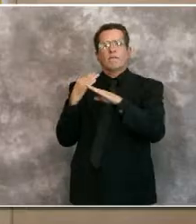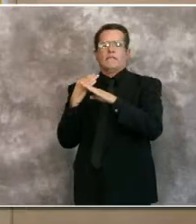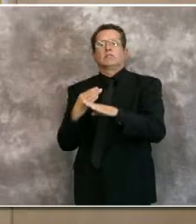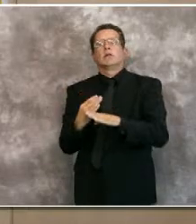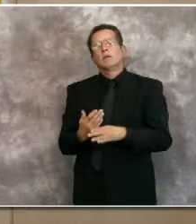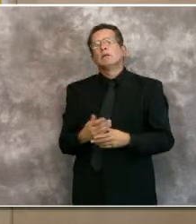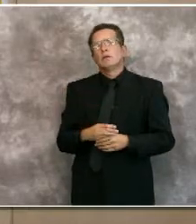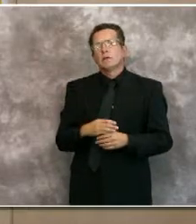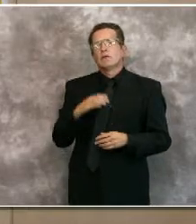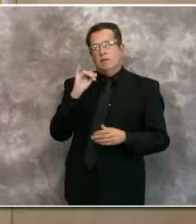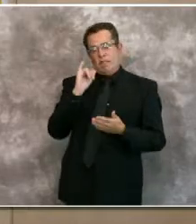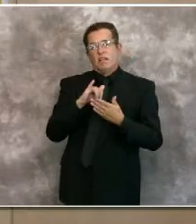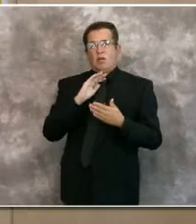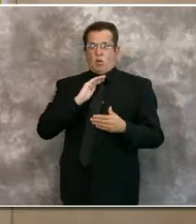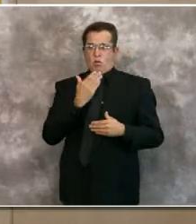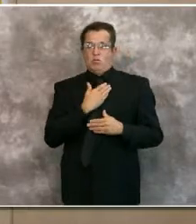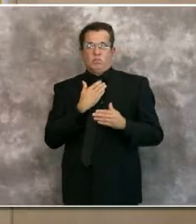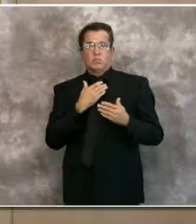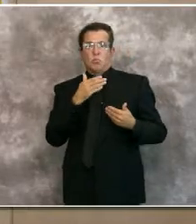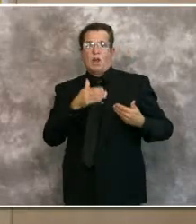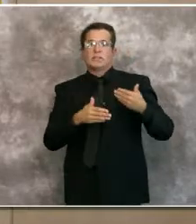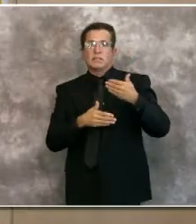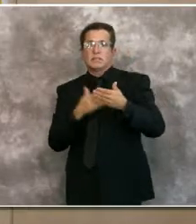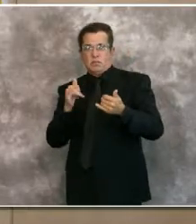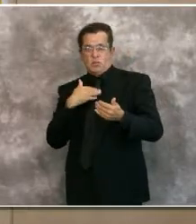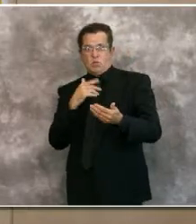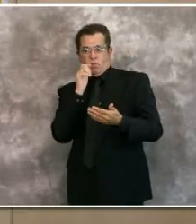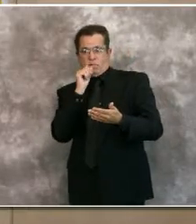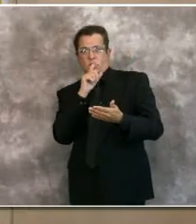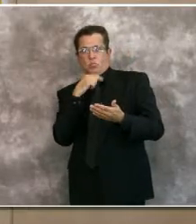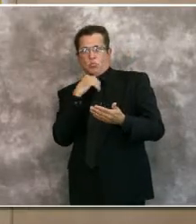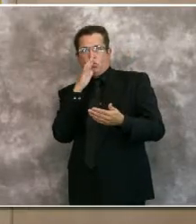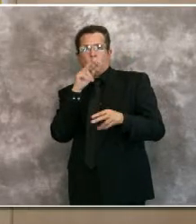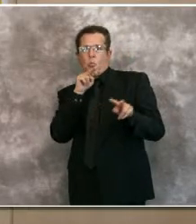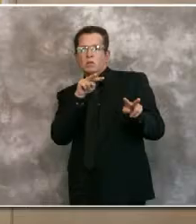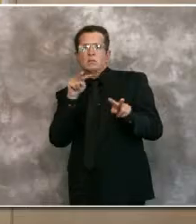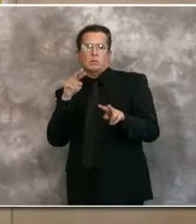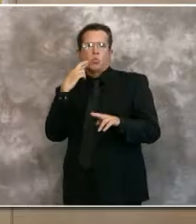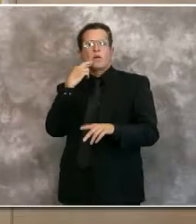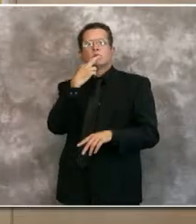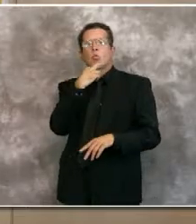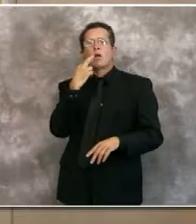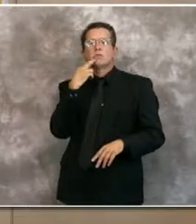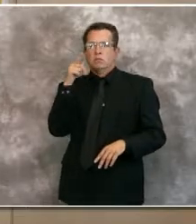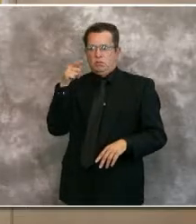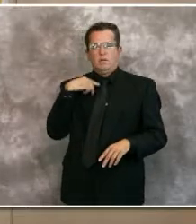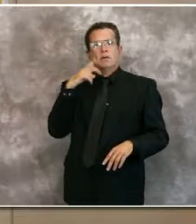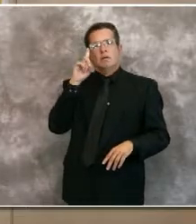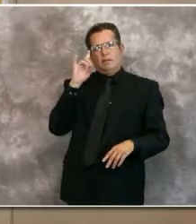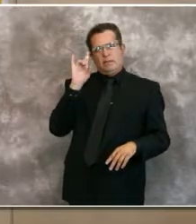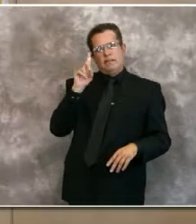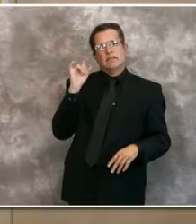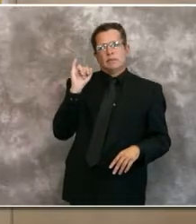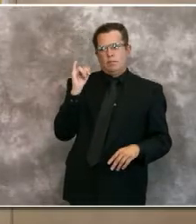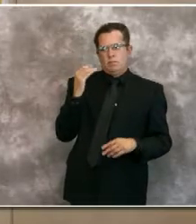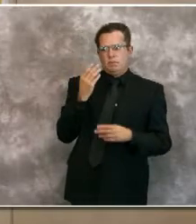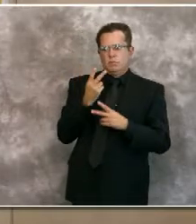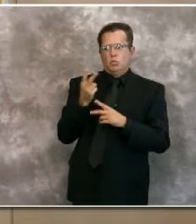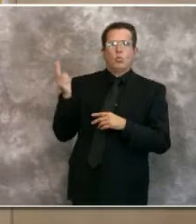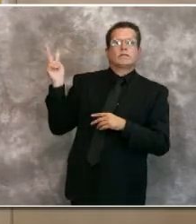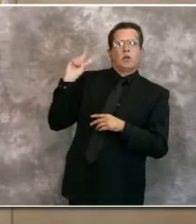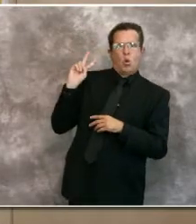measures. And that's the process we used with the restaurant several weeks